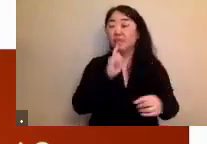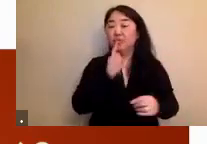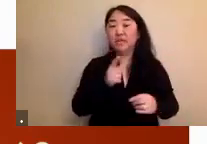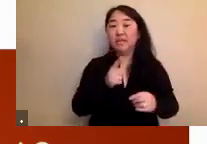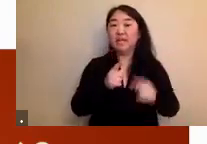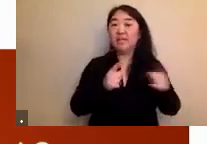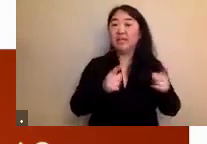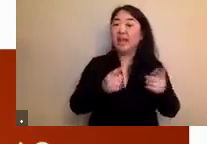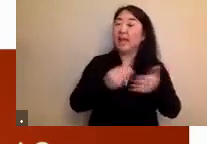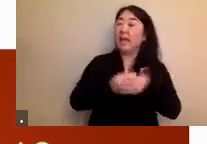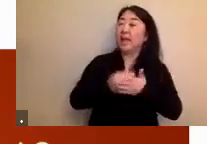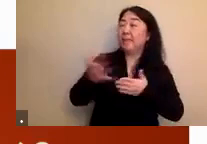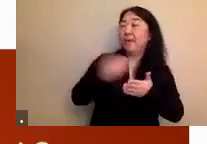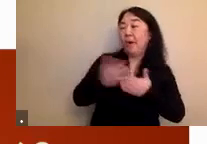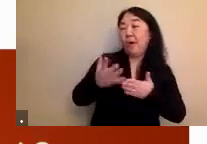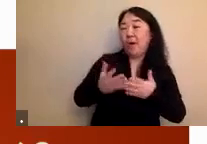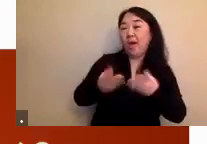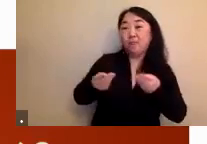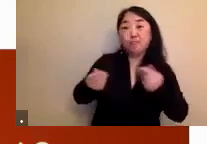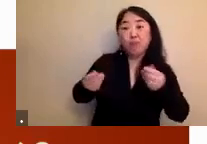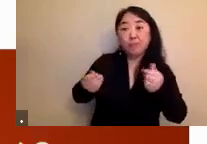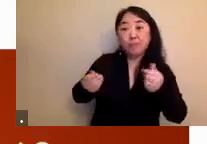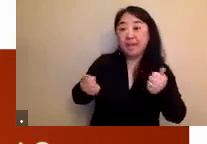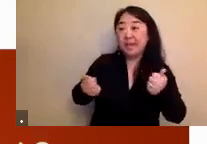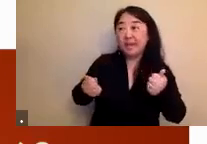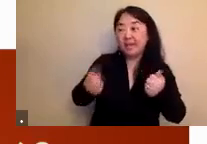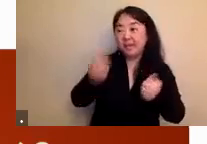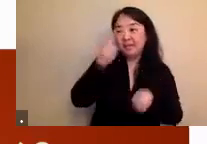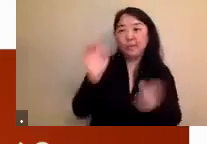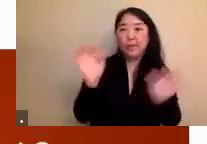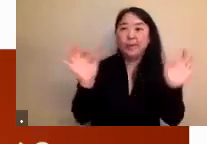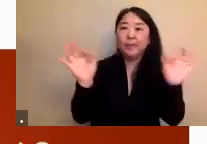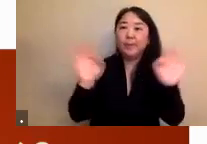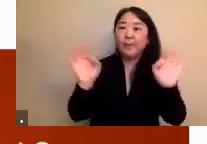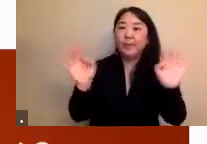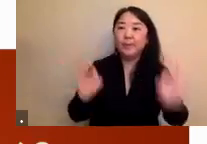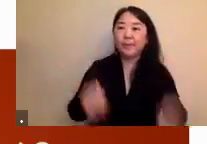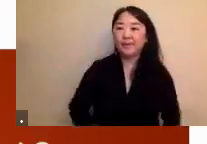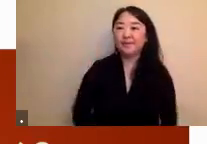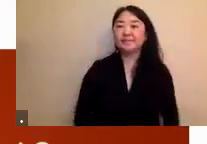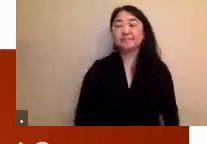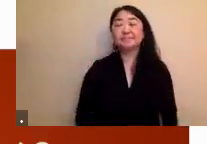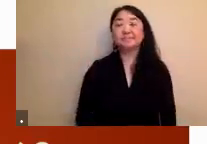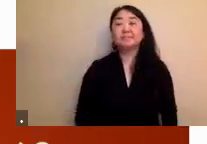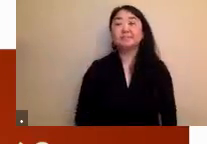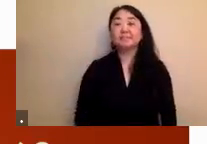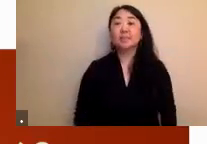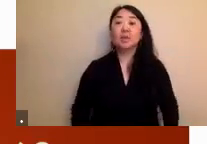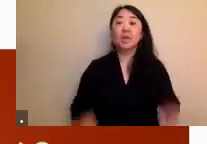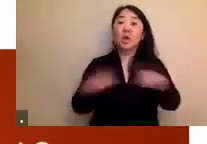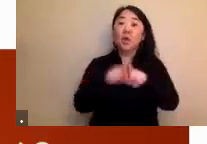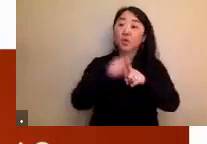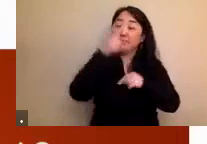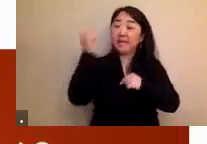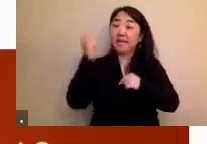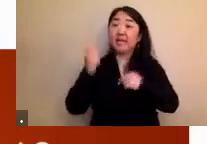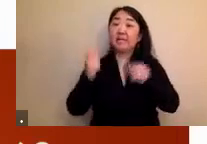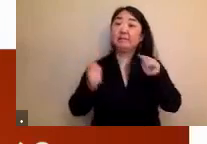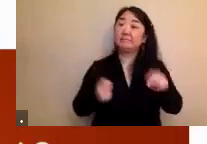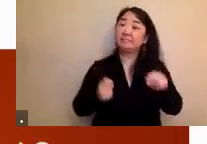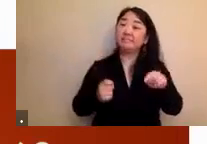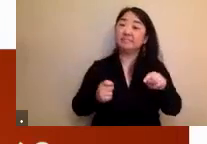at pennies of the dollar, pennies on the dollar. Also, because this is in